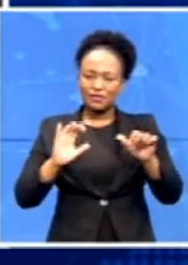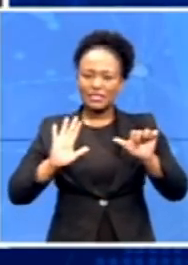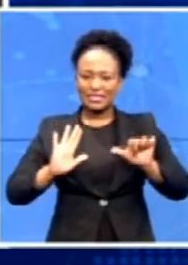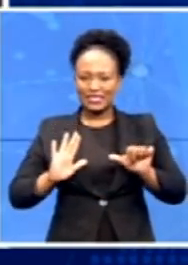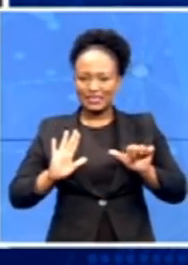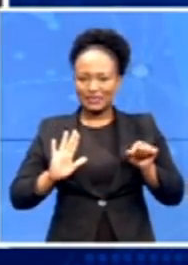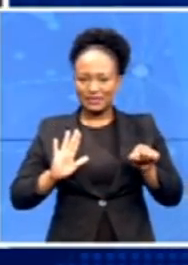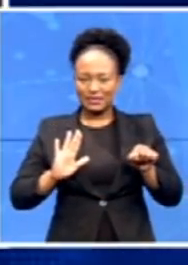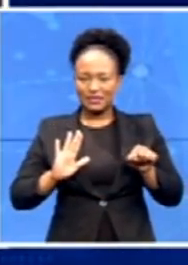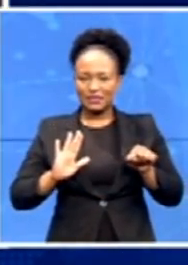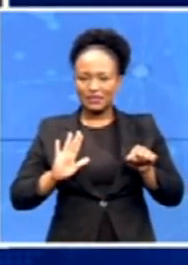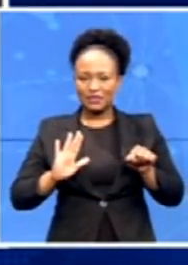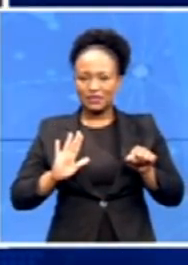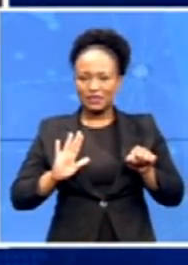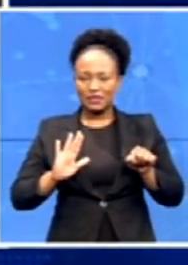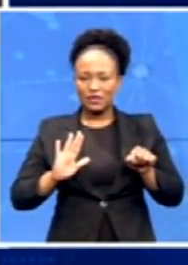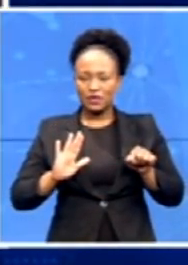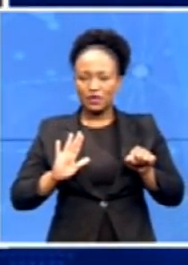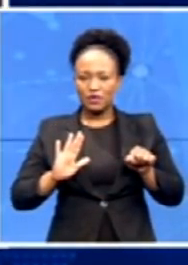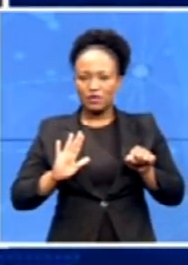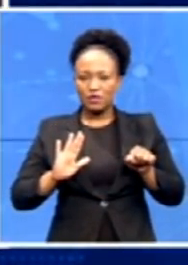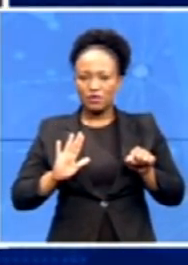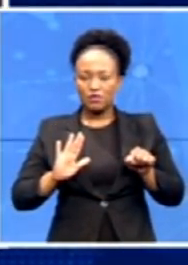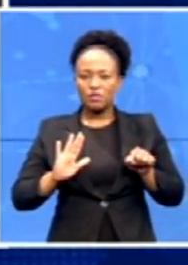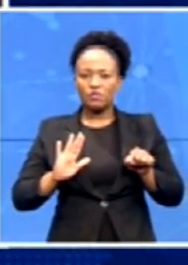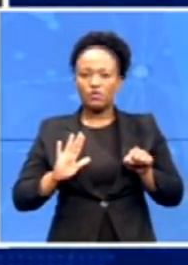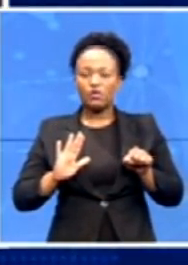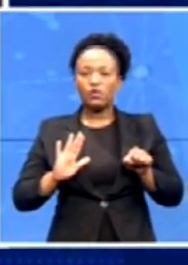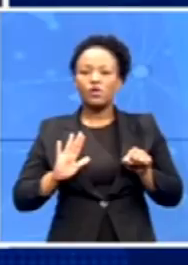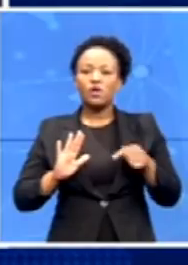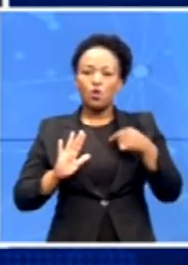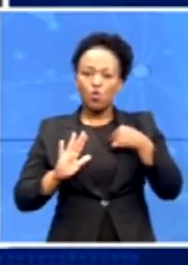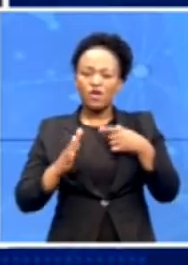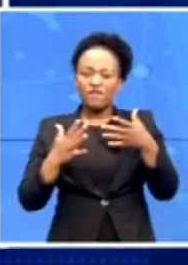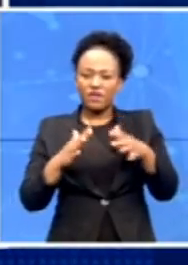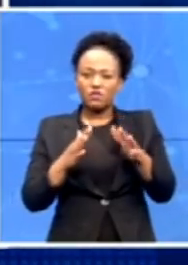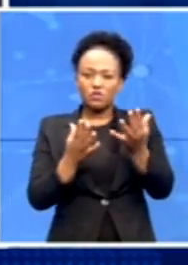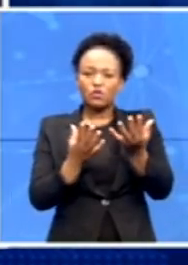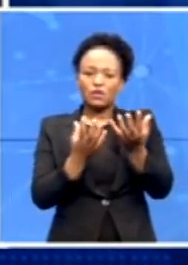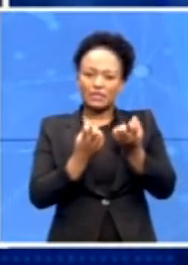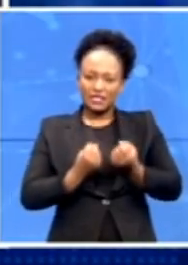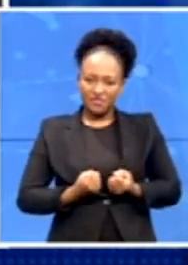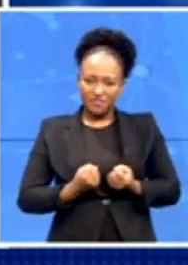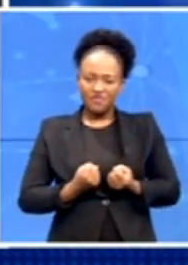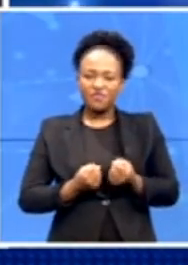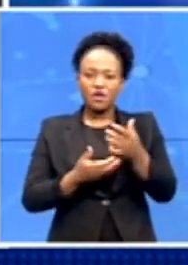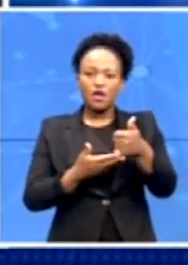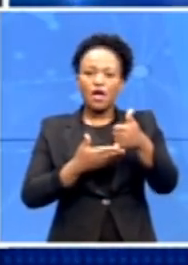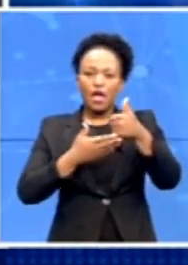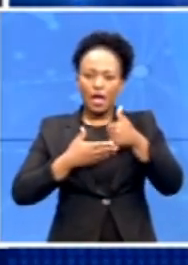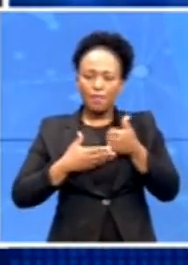corrected and amended to read as follows. We received assistance from Kalafong during the day and